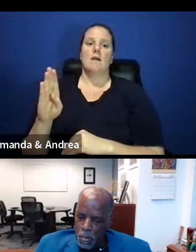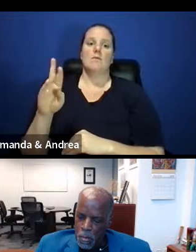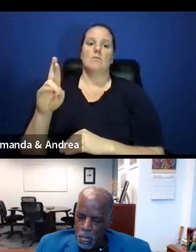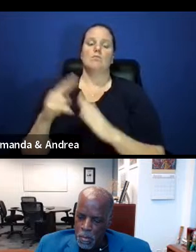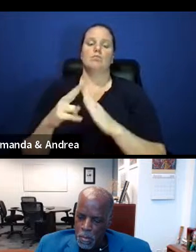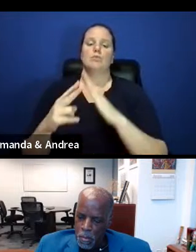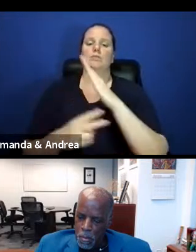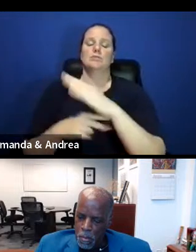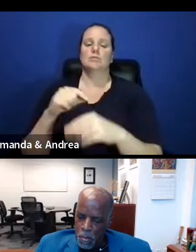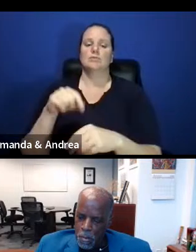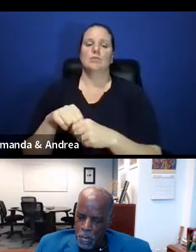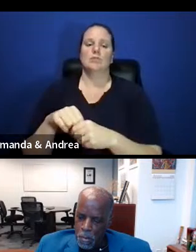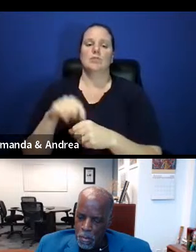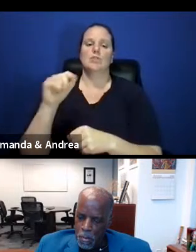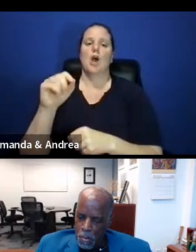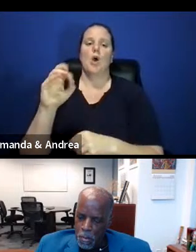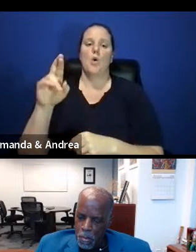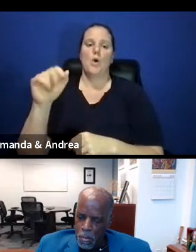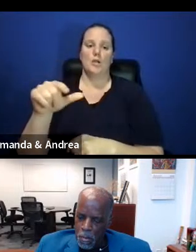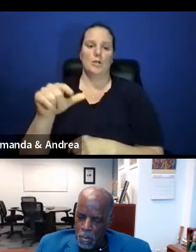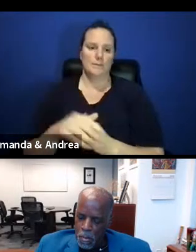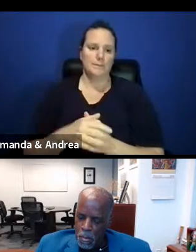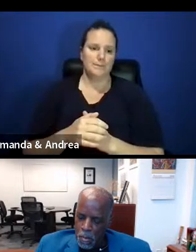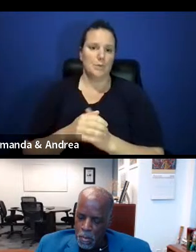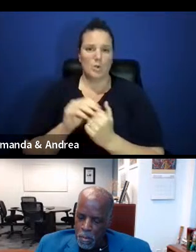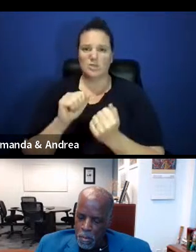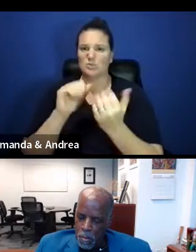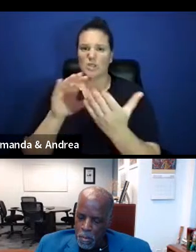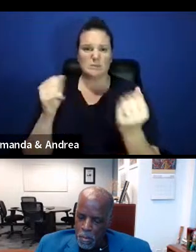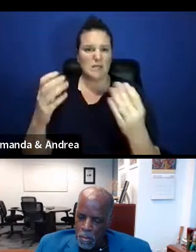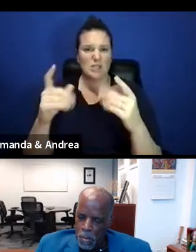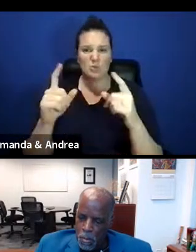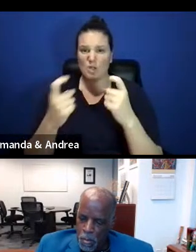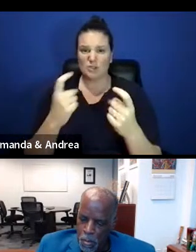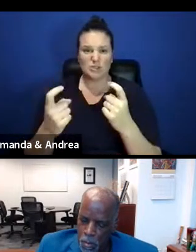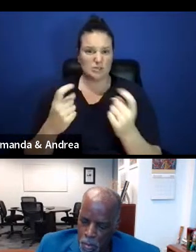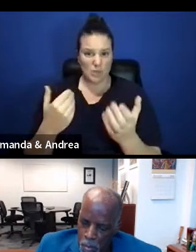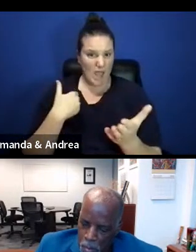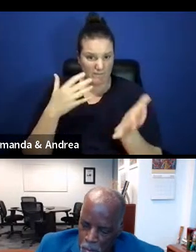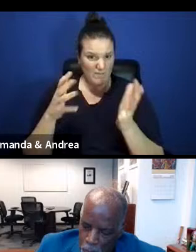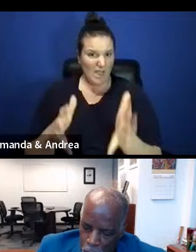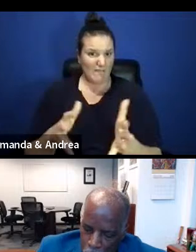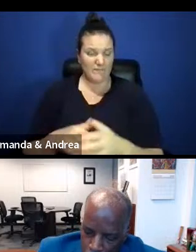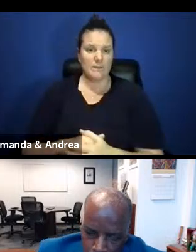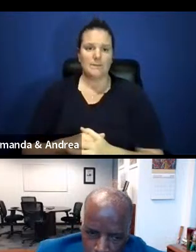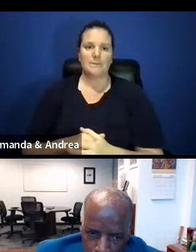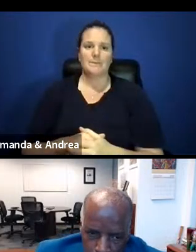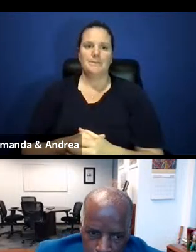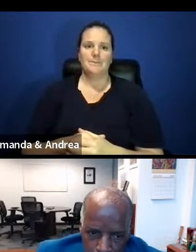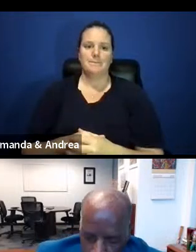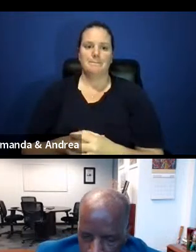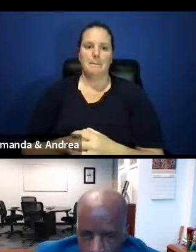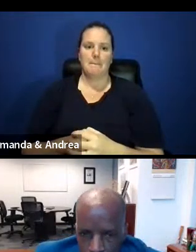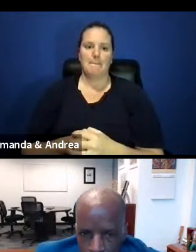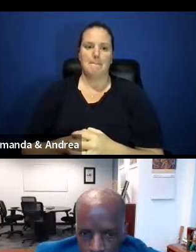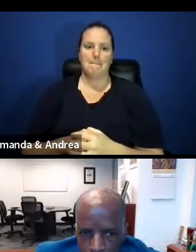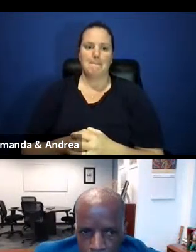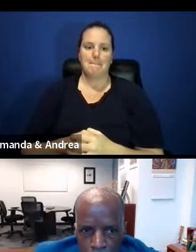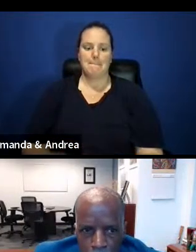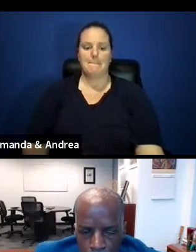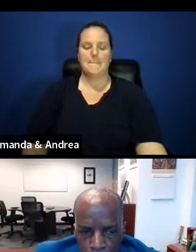info@interstatebridge.org. And we'll address as many questions as we can in the time that we have left. So coming in,